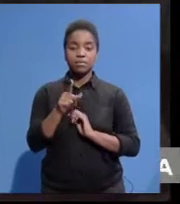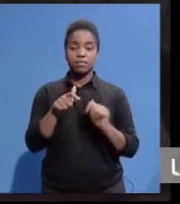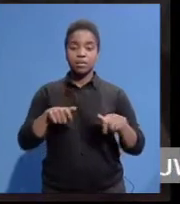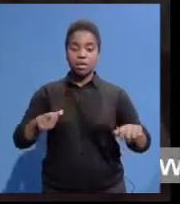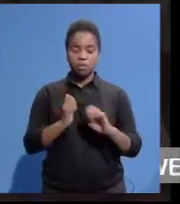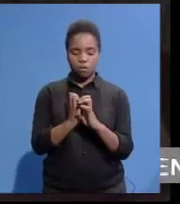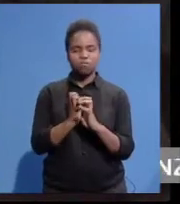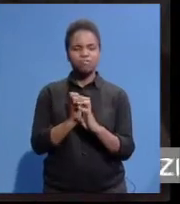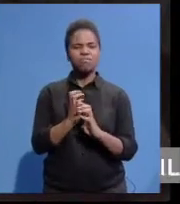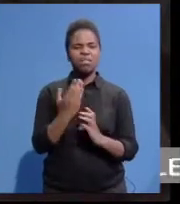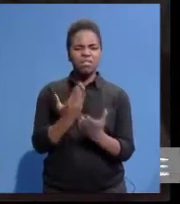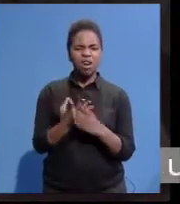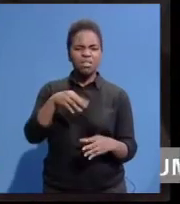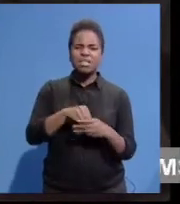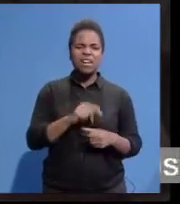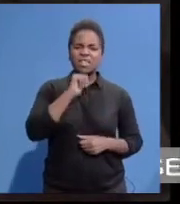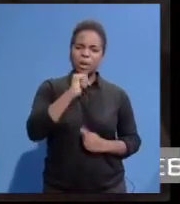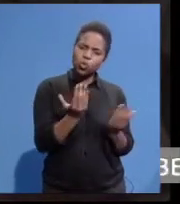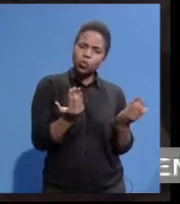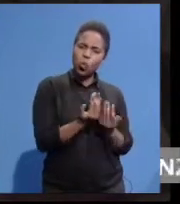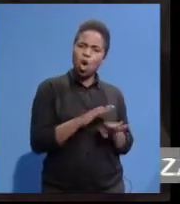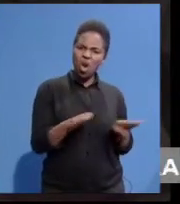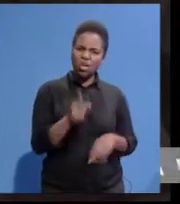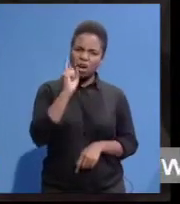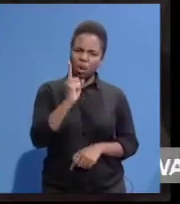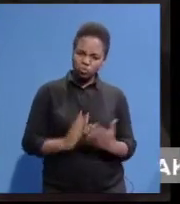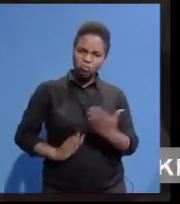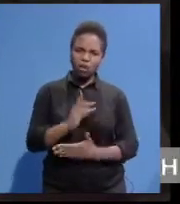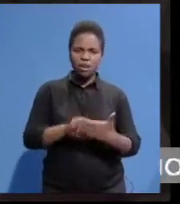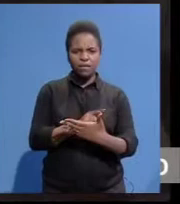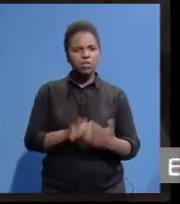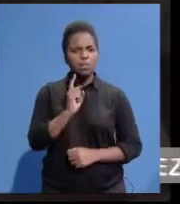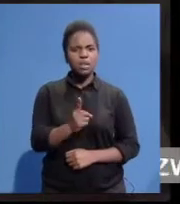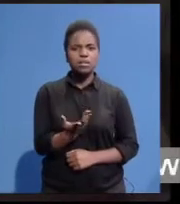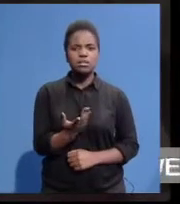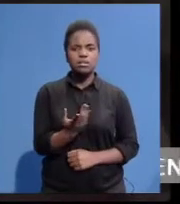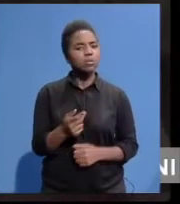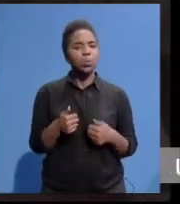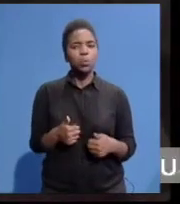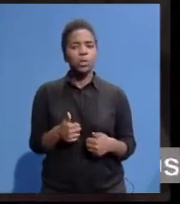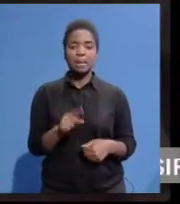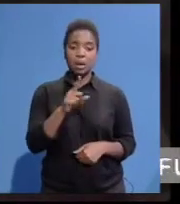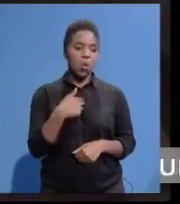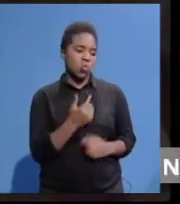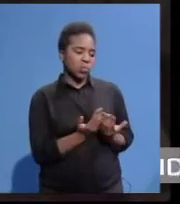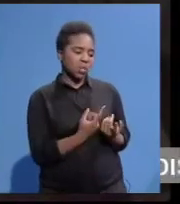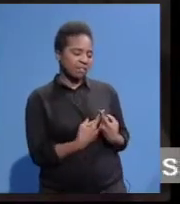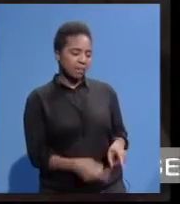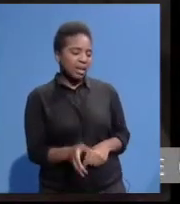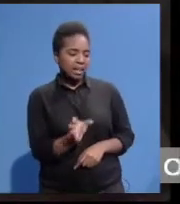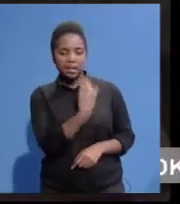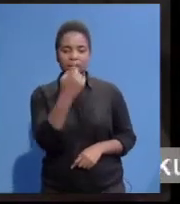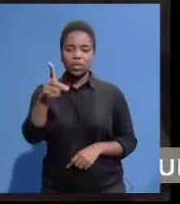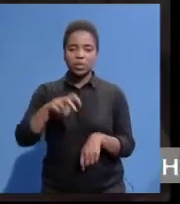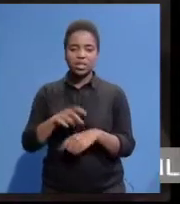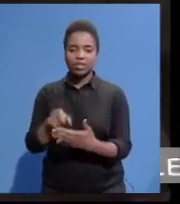vote even if they have no education. Of course, we desire education, and we think it's a good thing. But you don't have to have